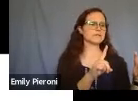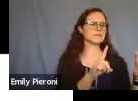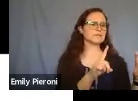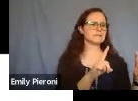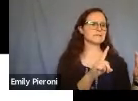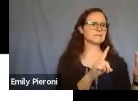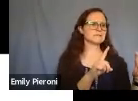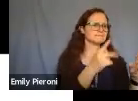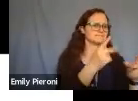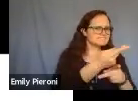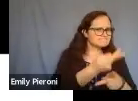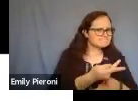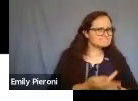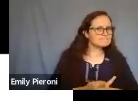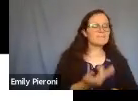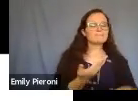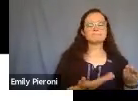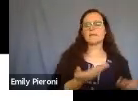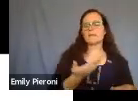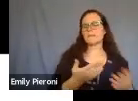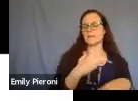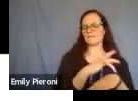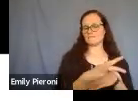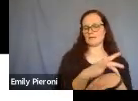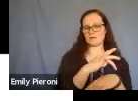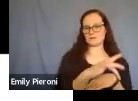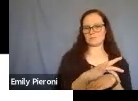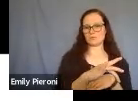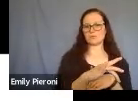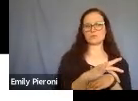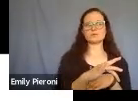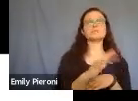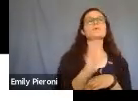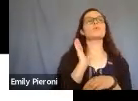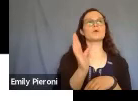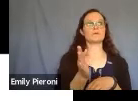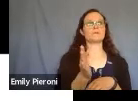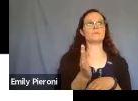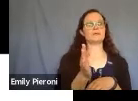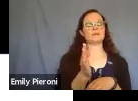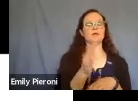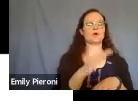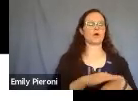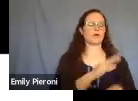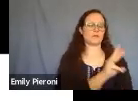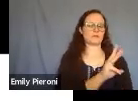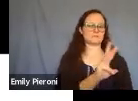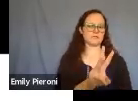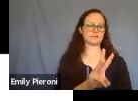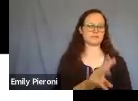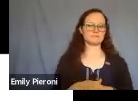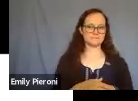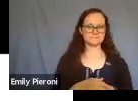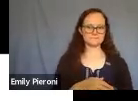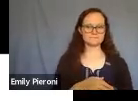Should we have that available, it definitely will be on our website to showcase all of that.